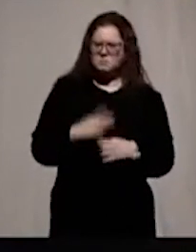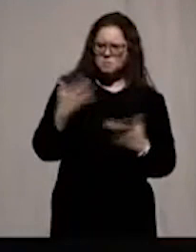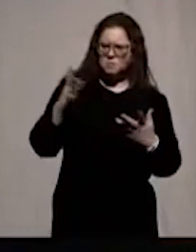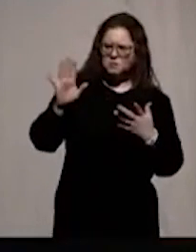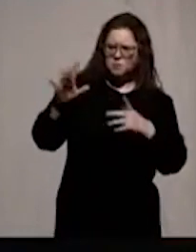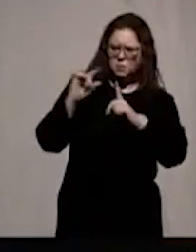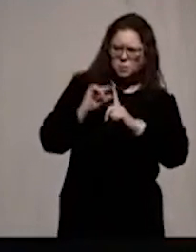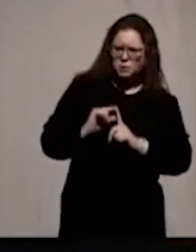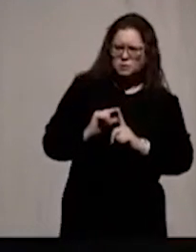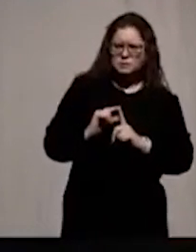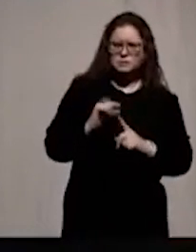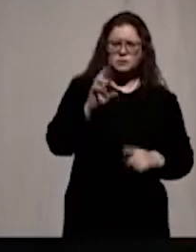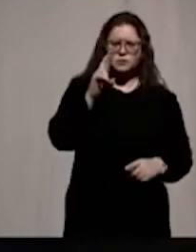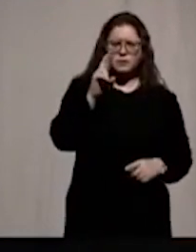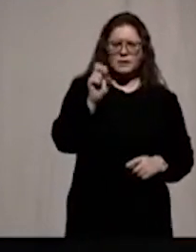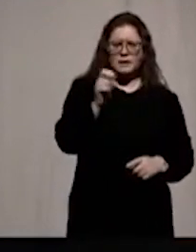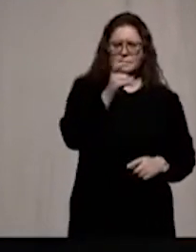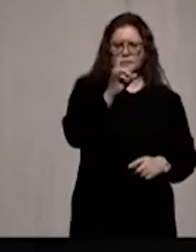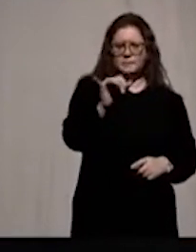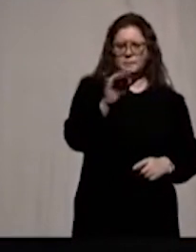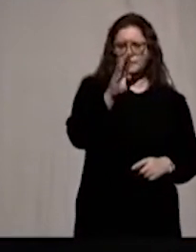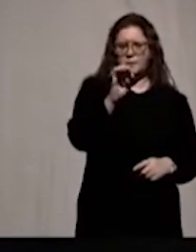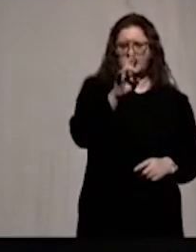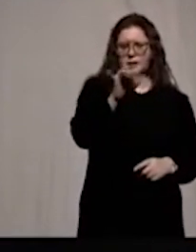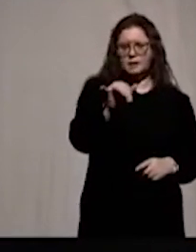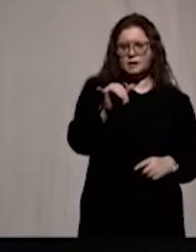had? Raspberry carpet,